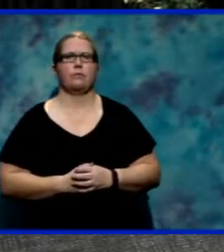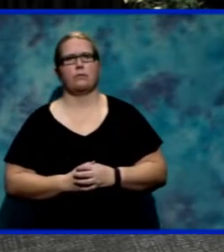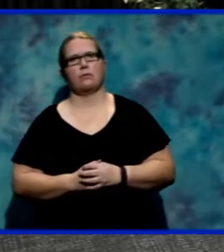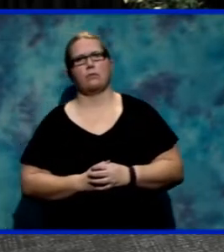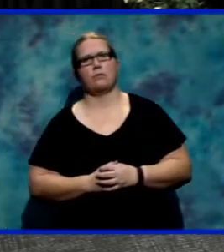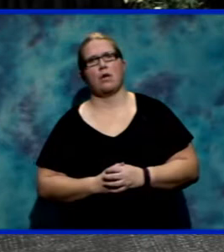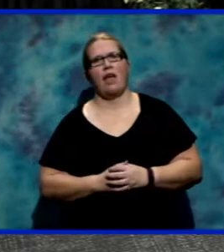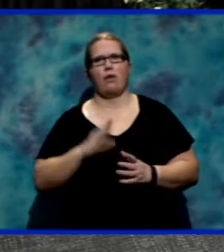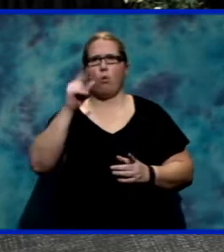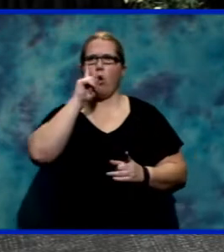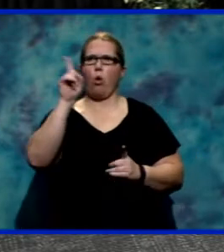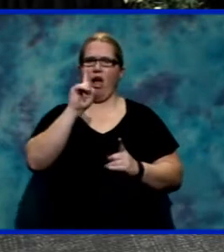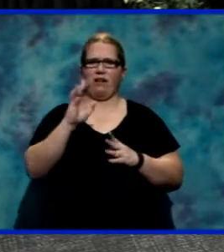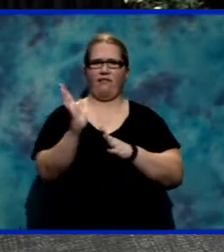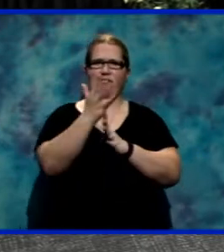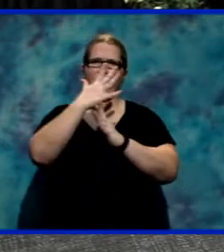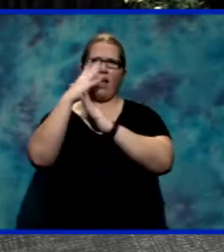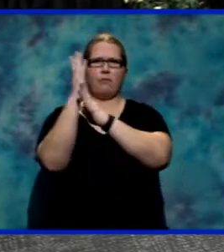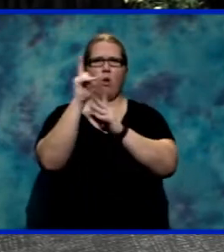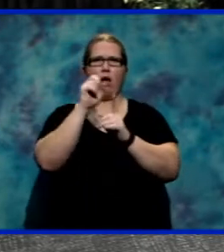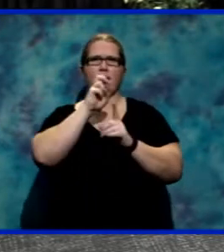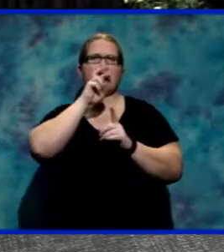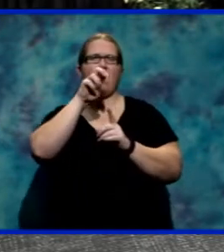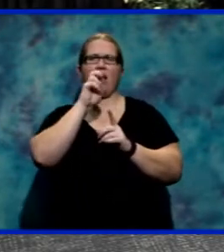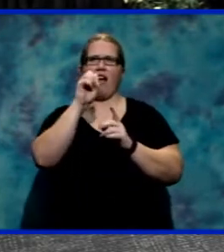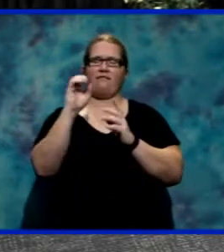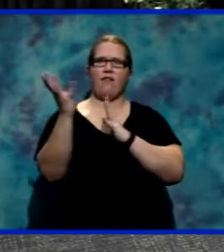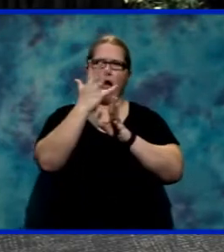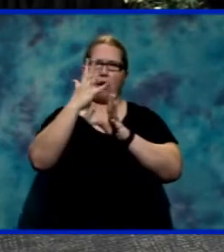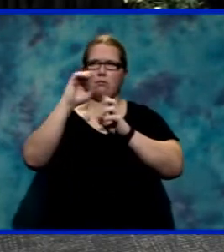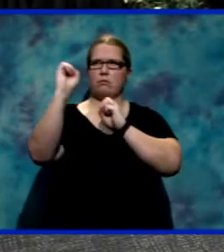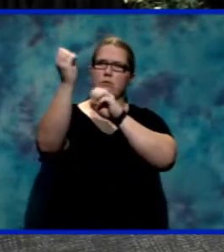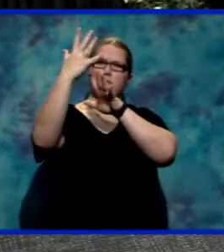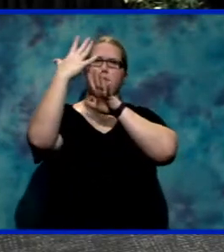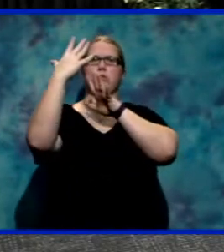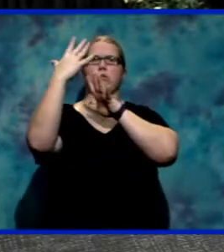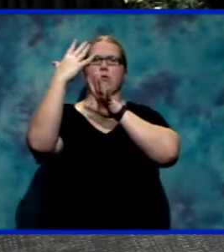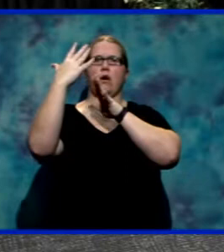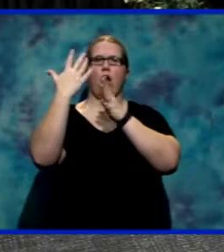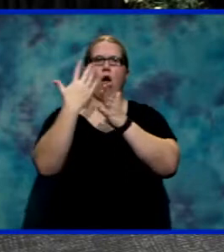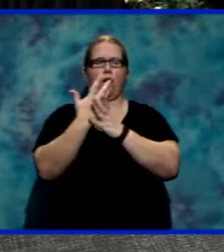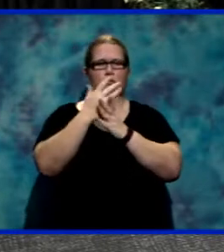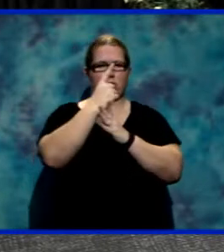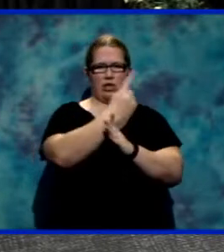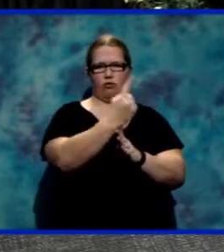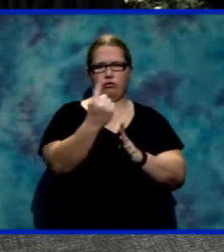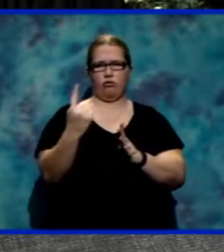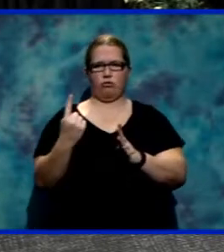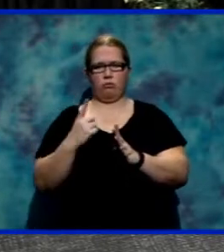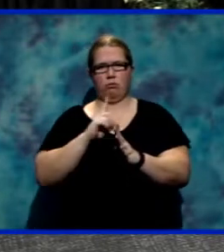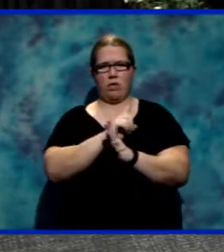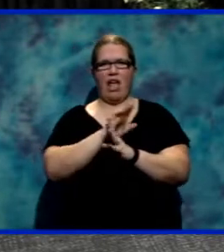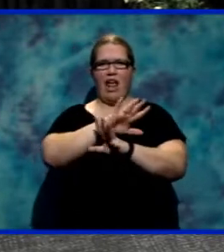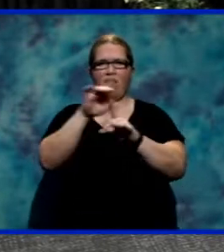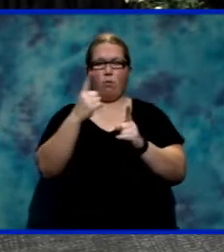Then what looked like flames or tongues of fire appeared and settled on each of them. And